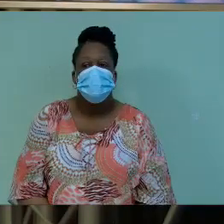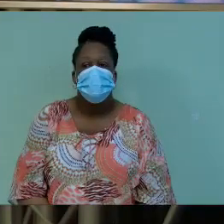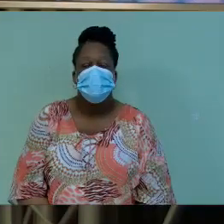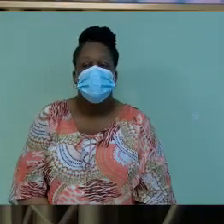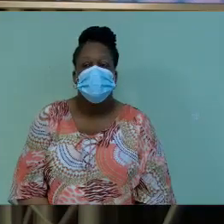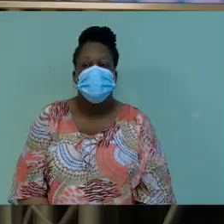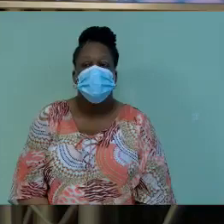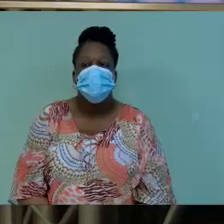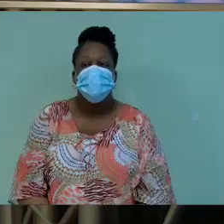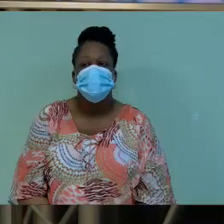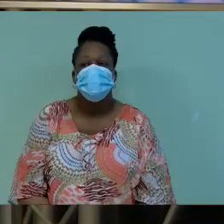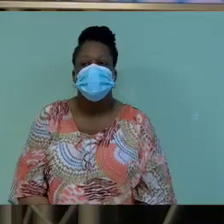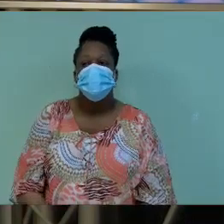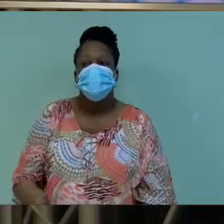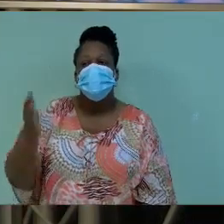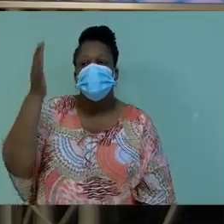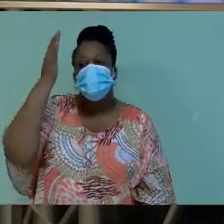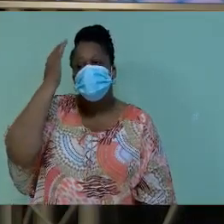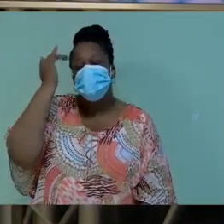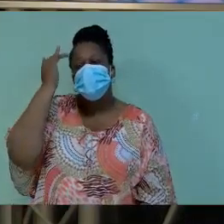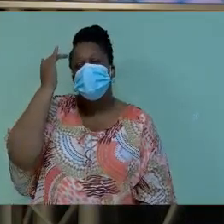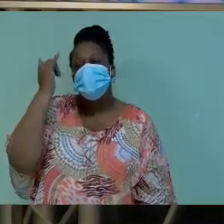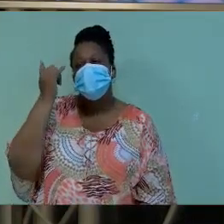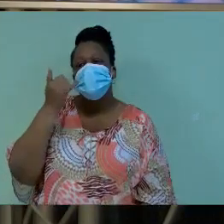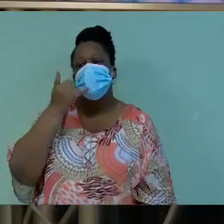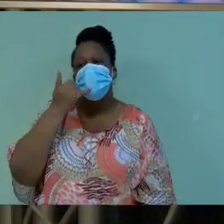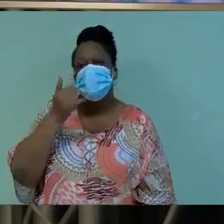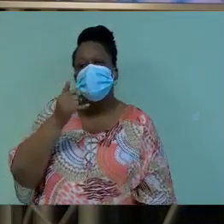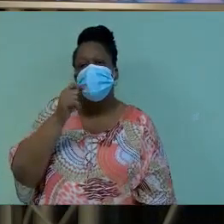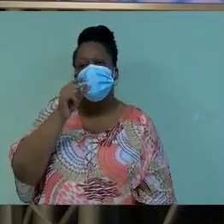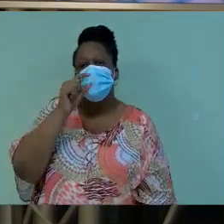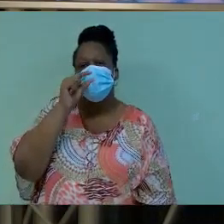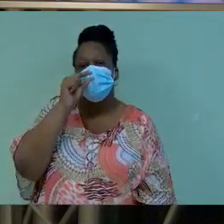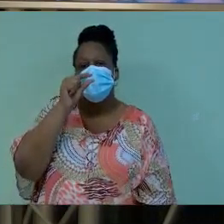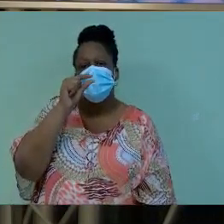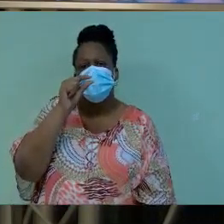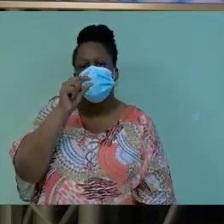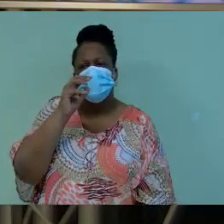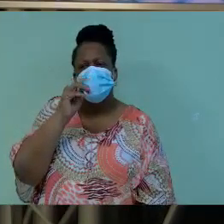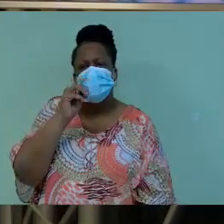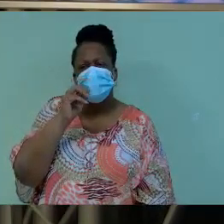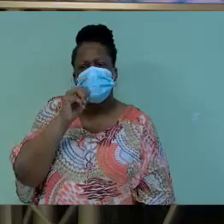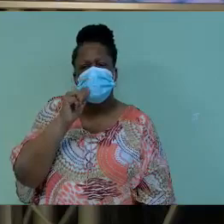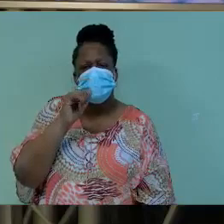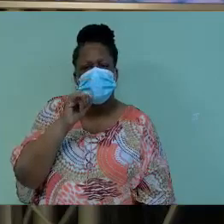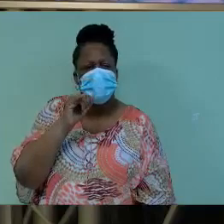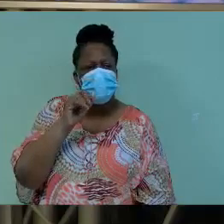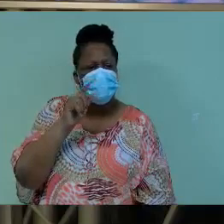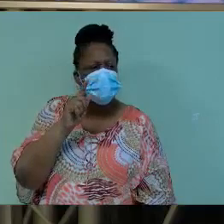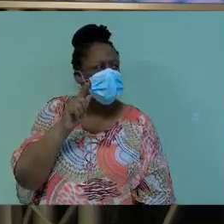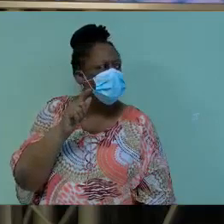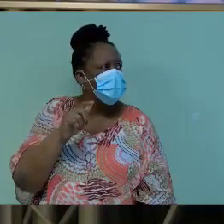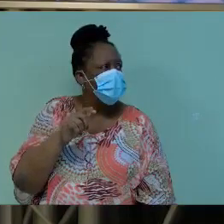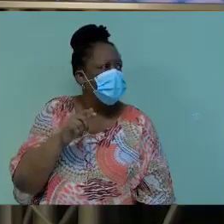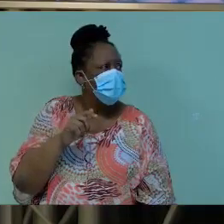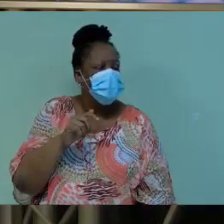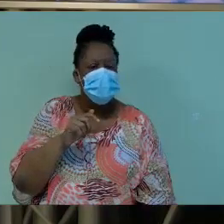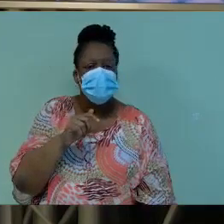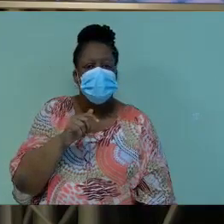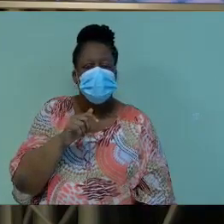Why is Gmail used by so many civil servants? I am very concerned that